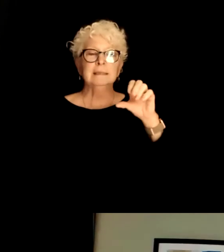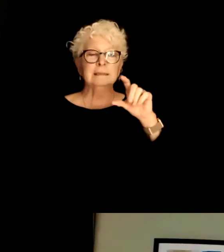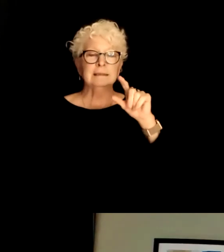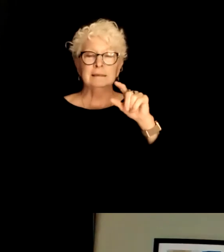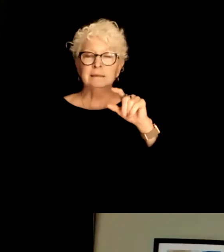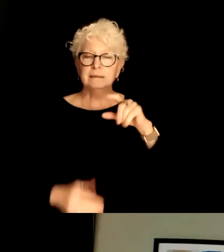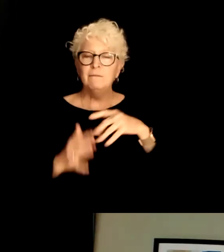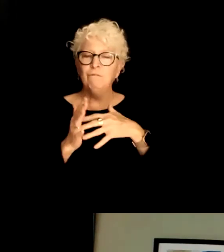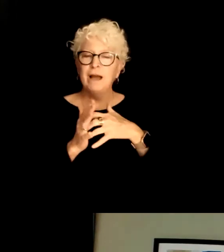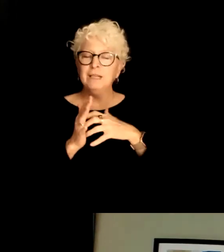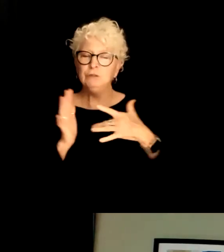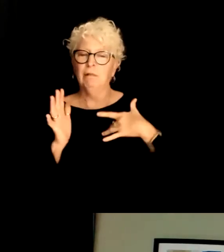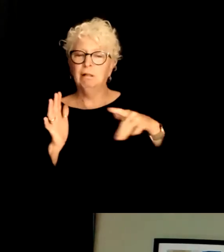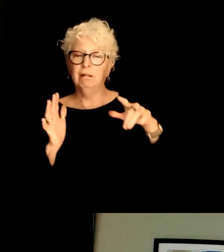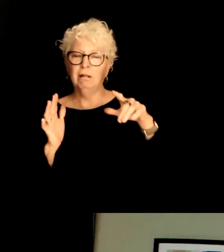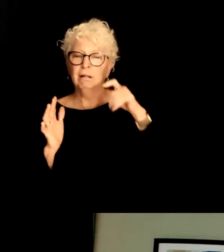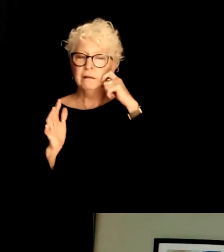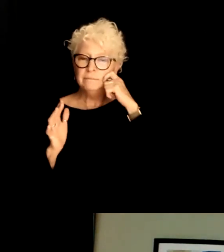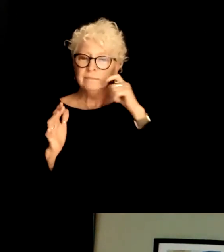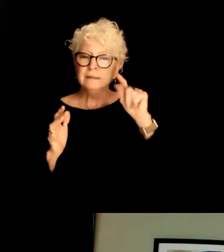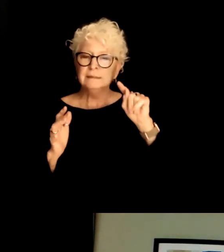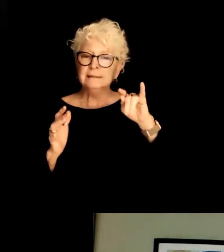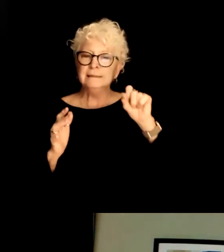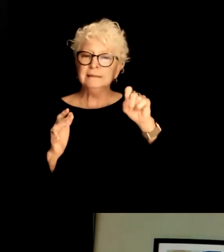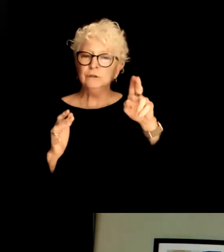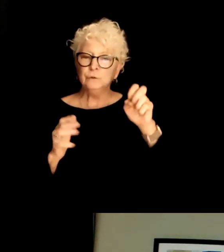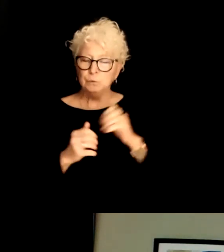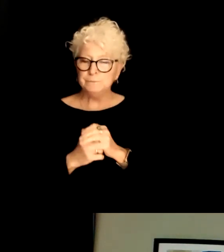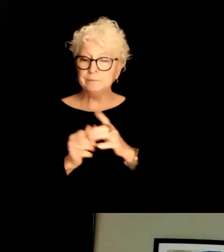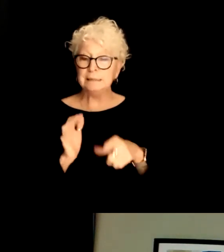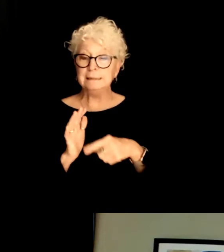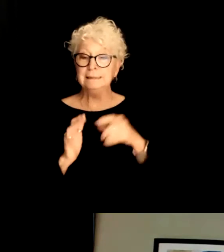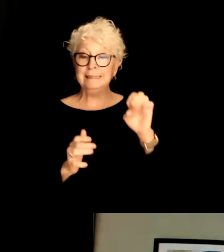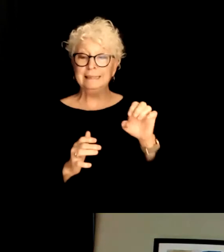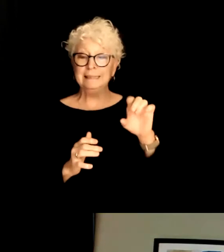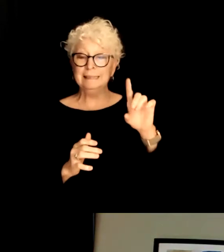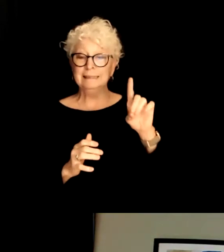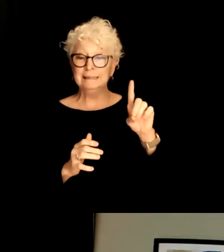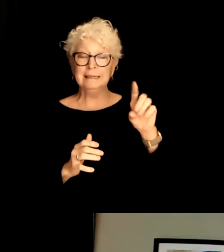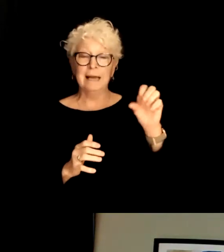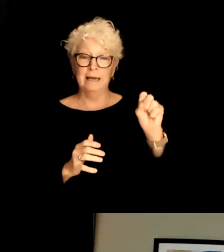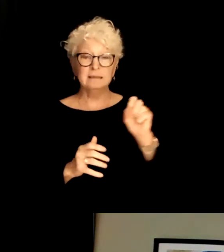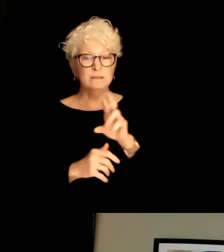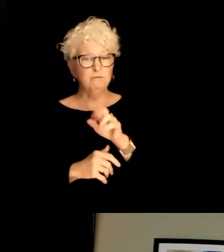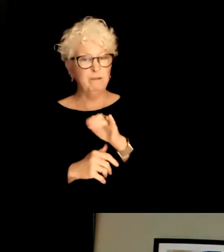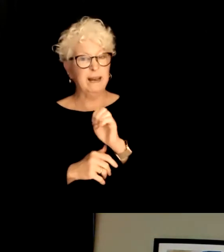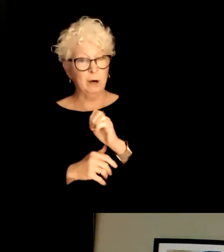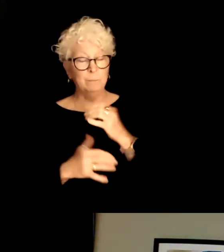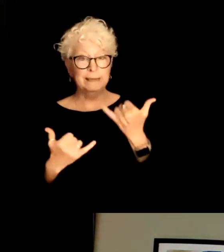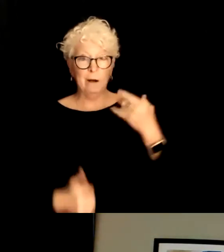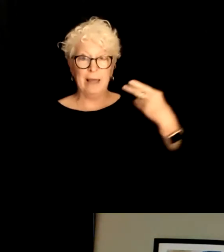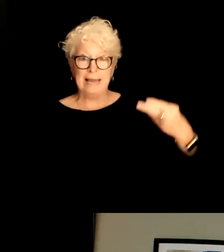fragile tissues, basically. Some types of EDS are rare, but HEDS is now thought to be